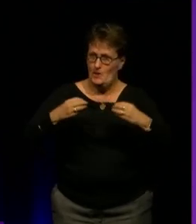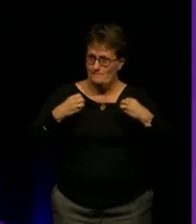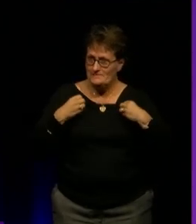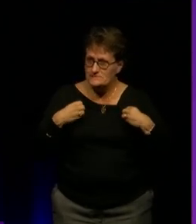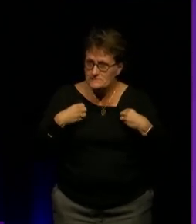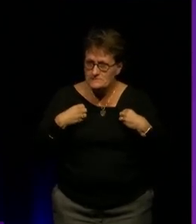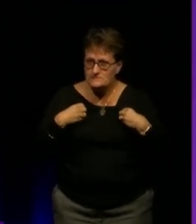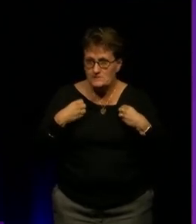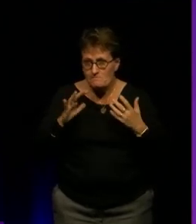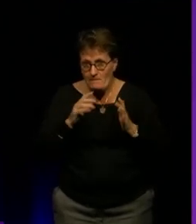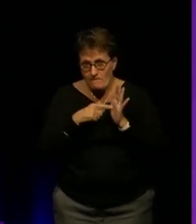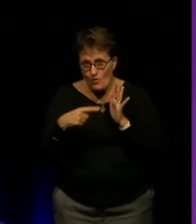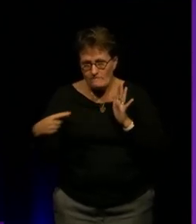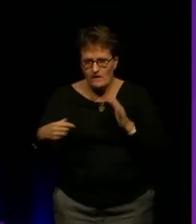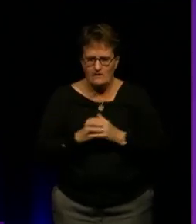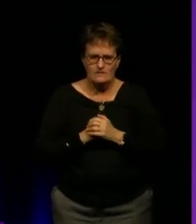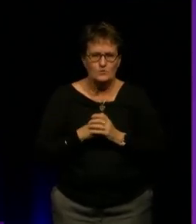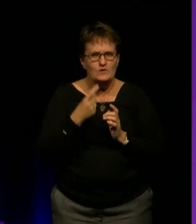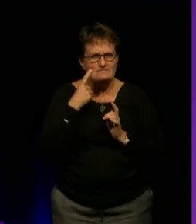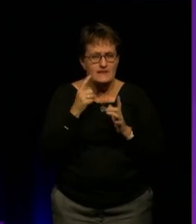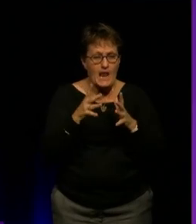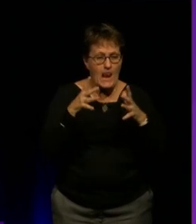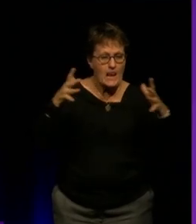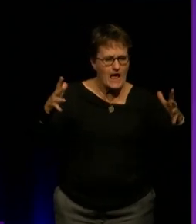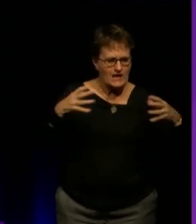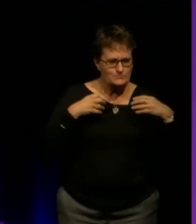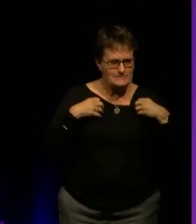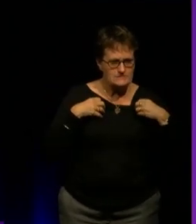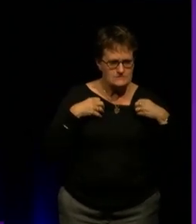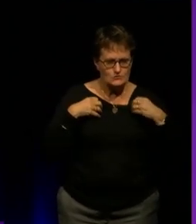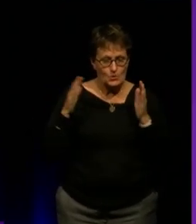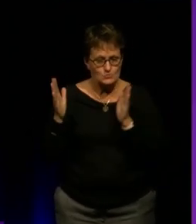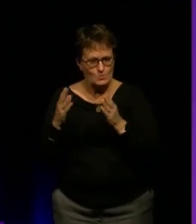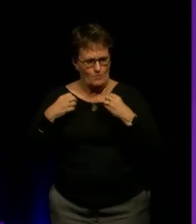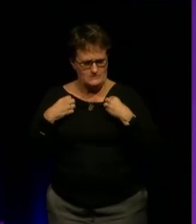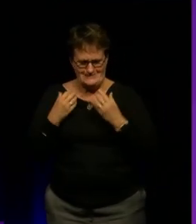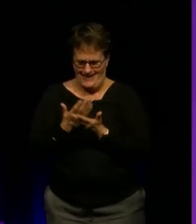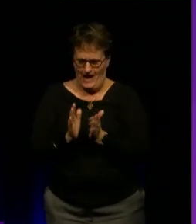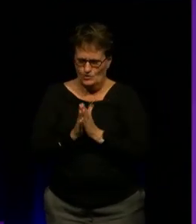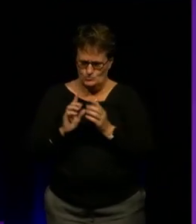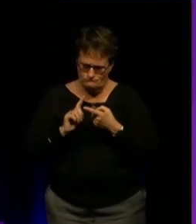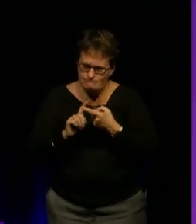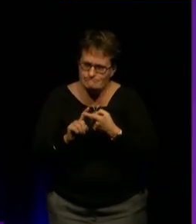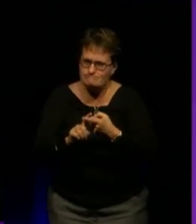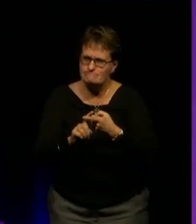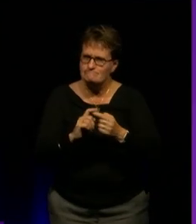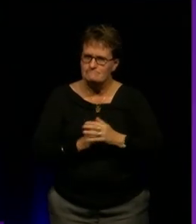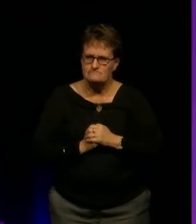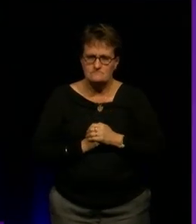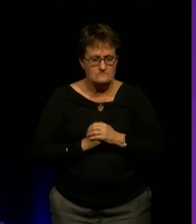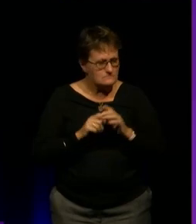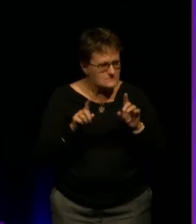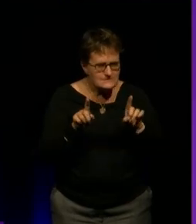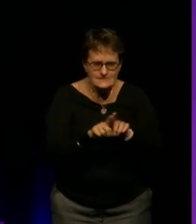forever. We have seen large and small businesses rethink their approach to staying afloat. But like all